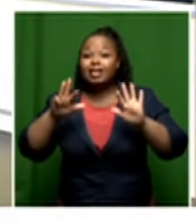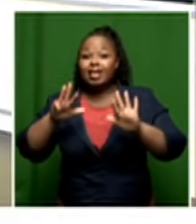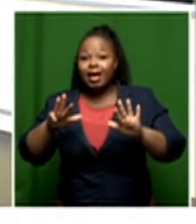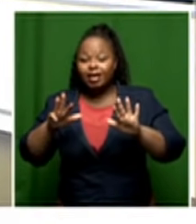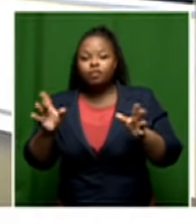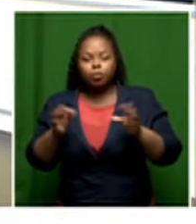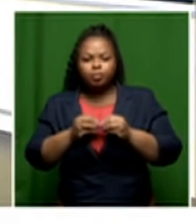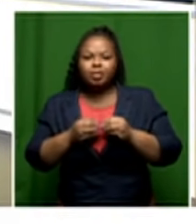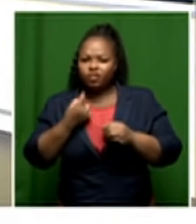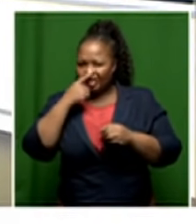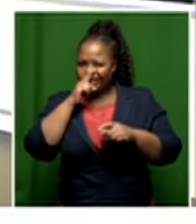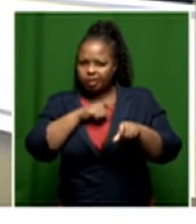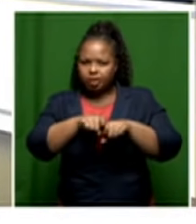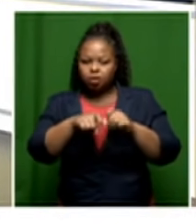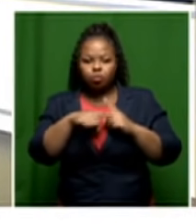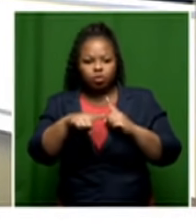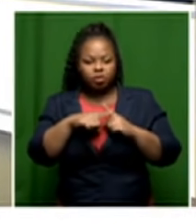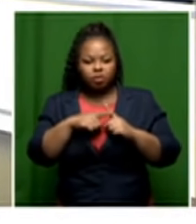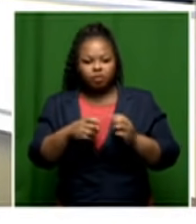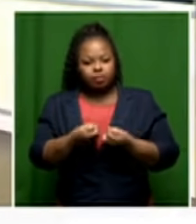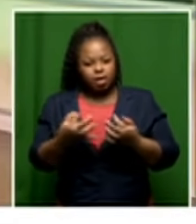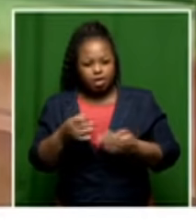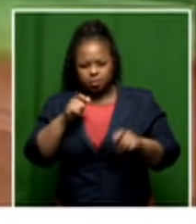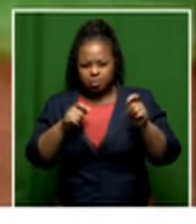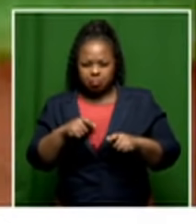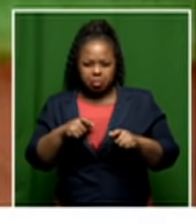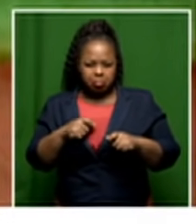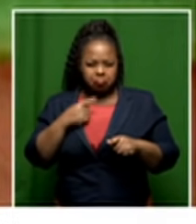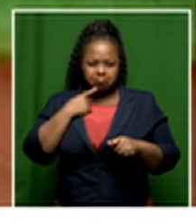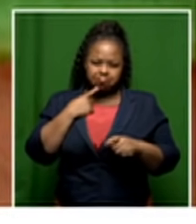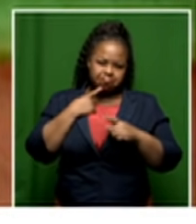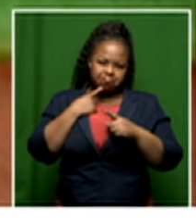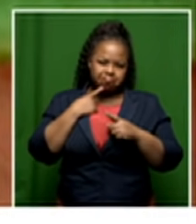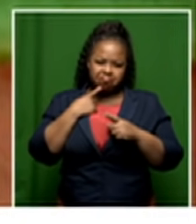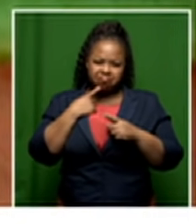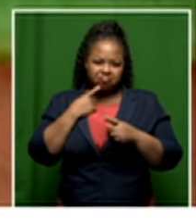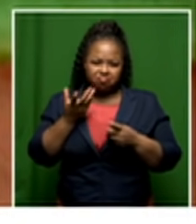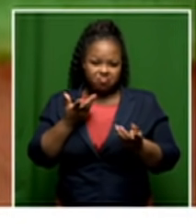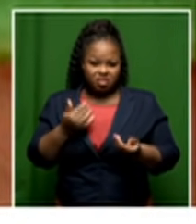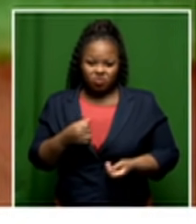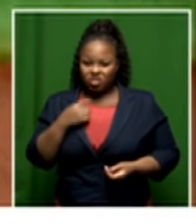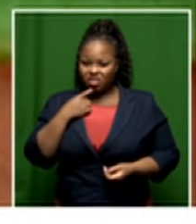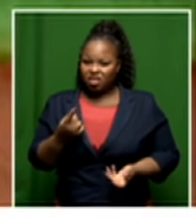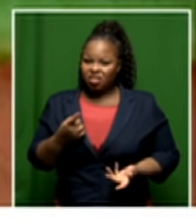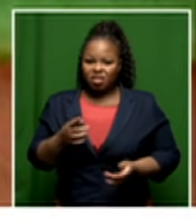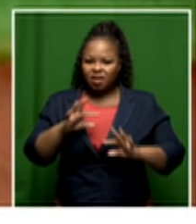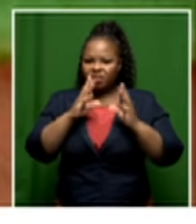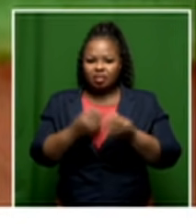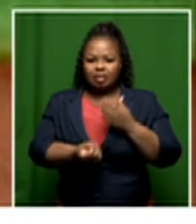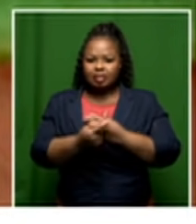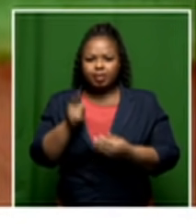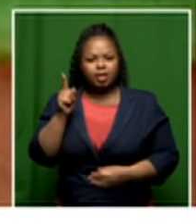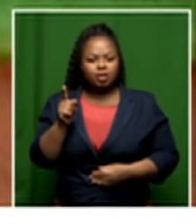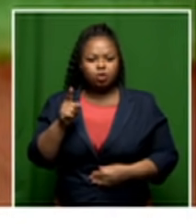now. However, reading reports, and many people are looking to this as a sign that exactly what's been said is what goes on, is